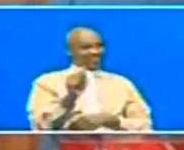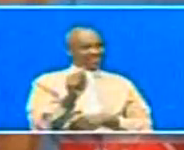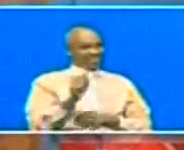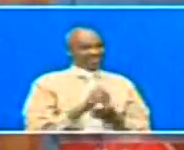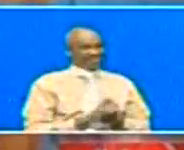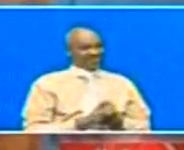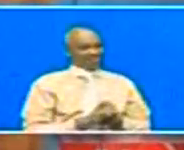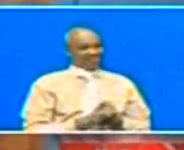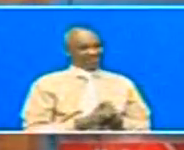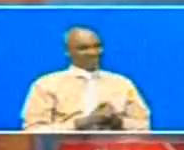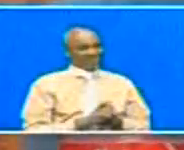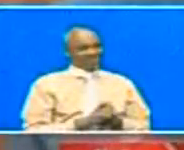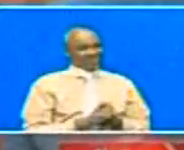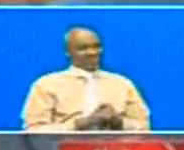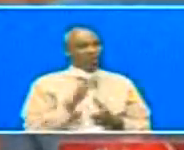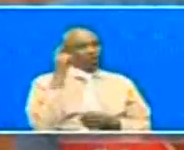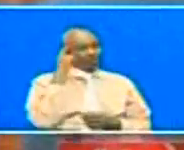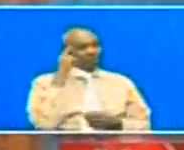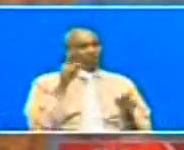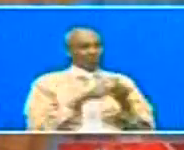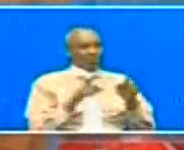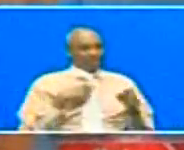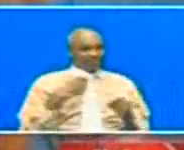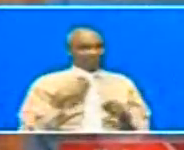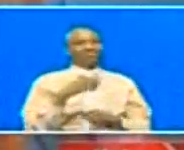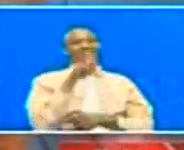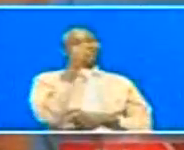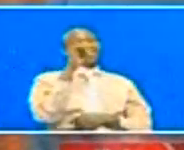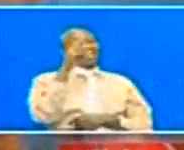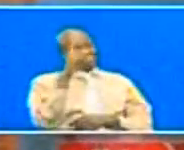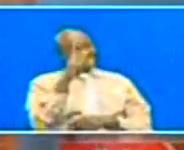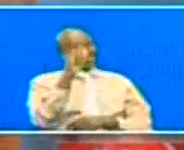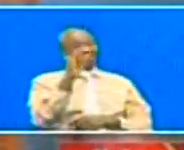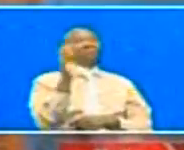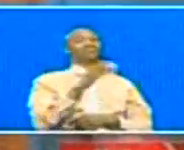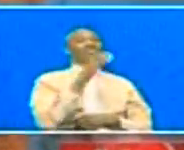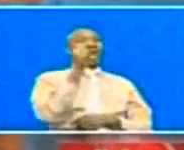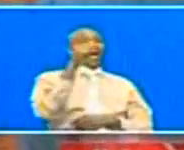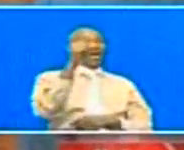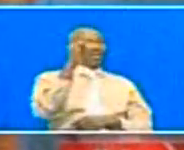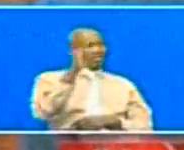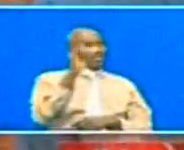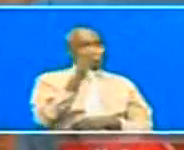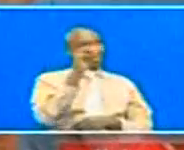It was heavy. Yes. And then, of course, there was Saidi Ali Matano. You know,